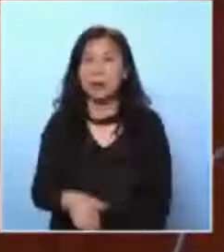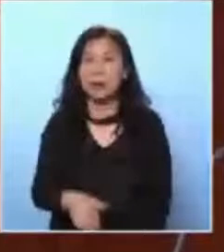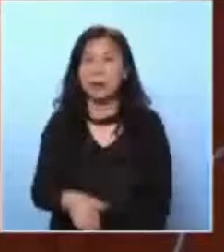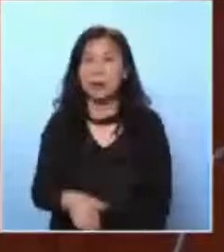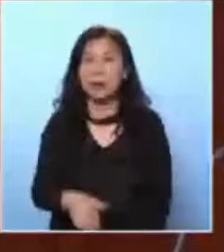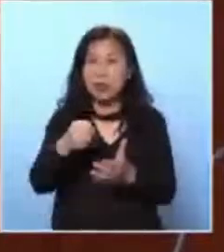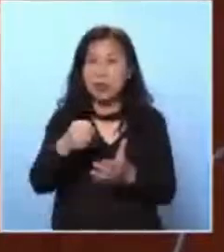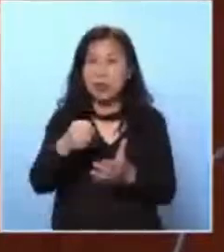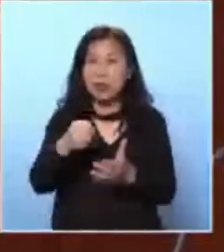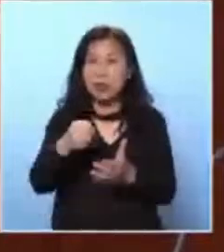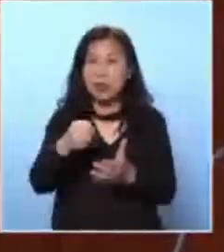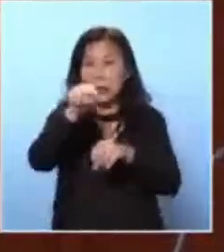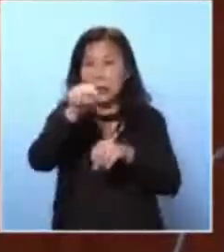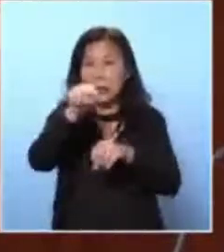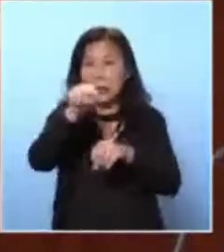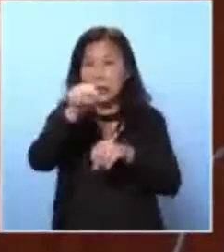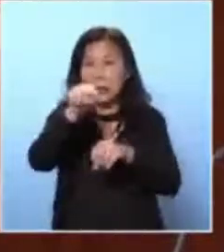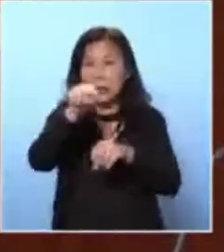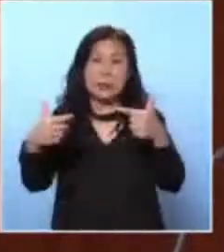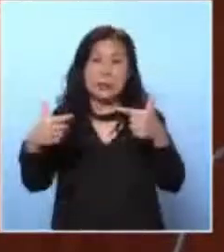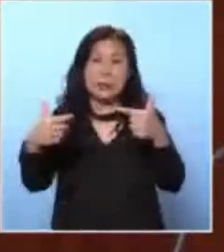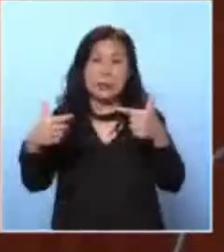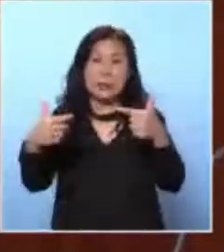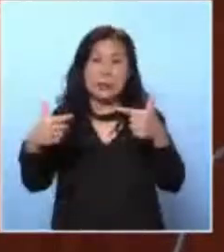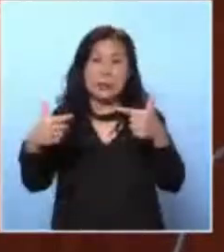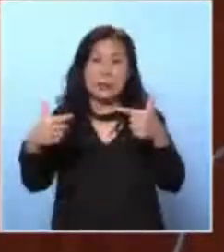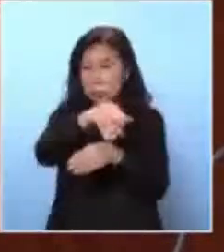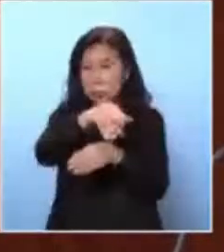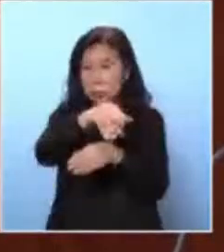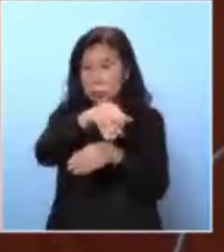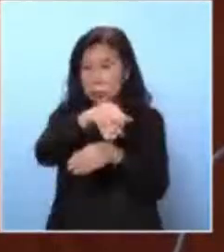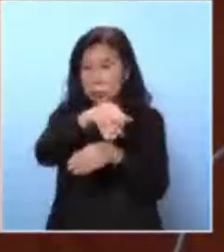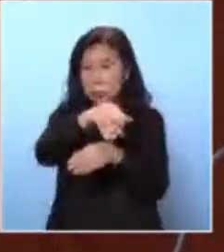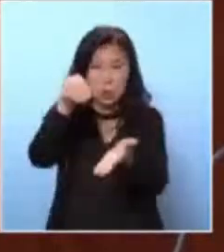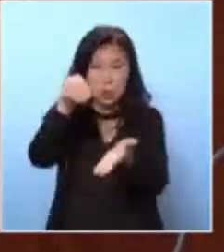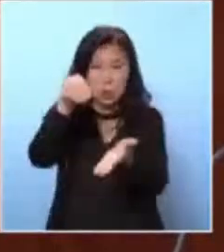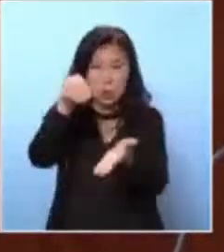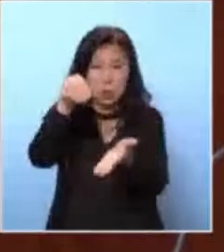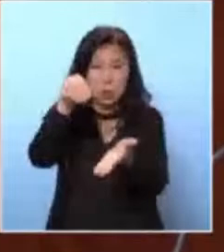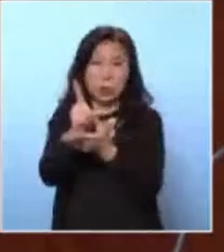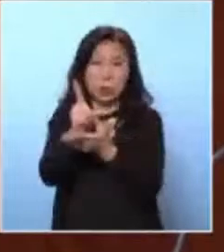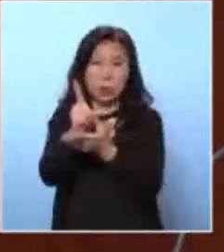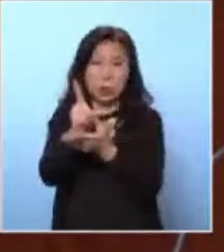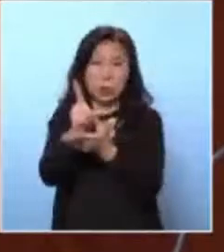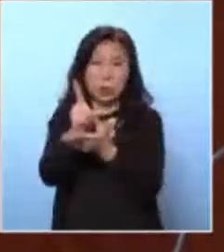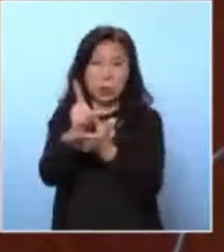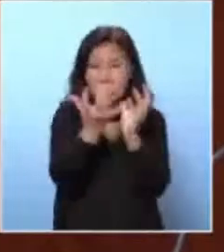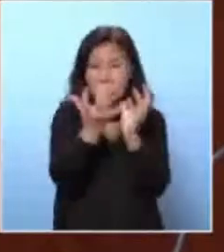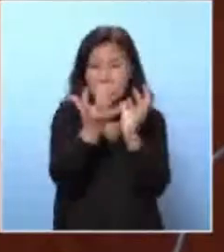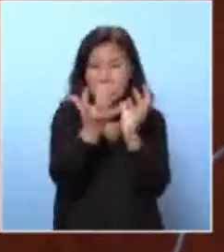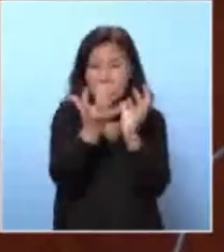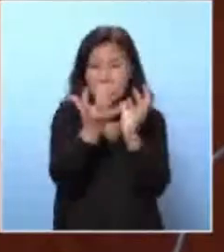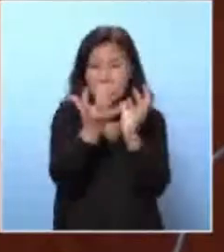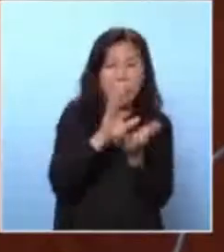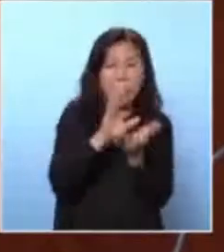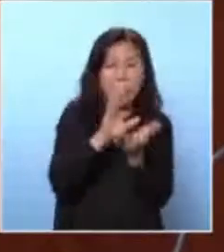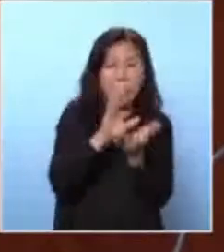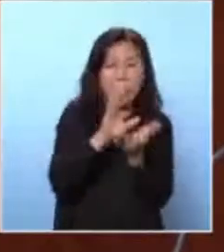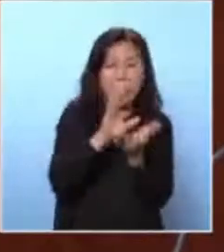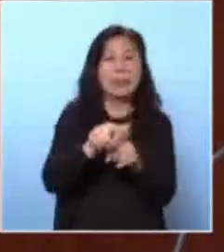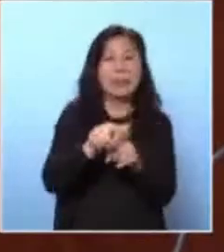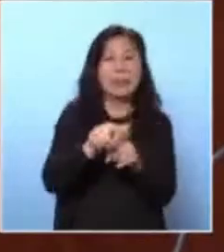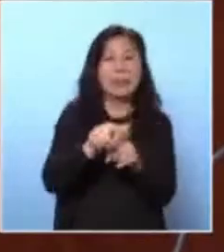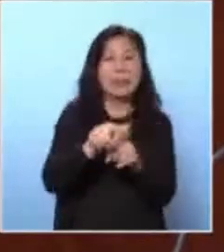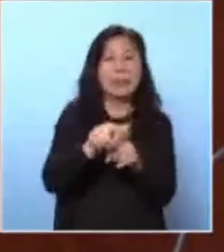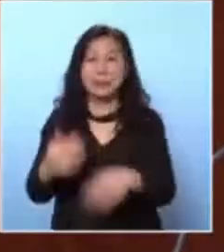will give priority consideration to include eligible UAS programs in the study subsidy scheme for designated professions